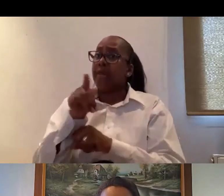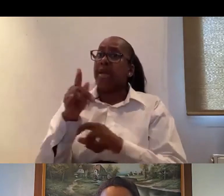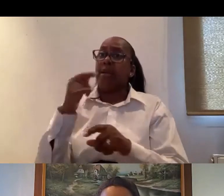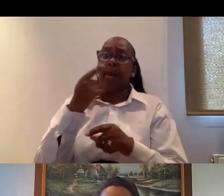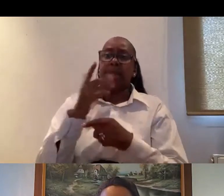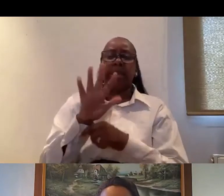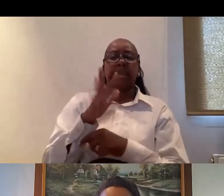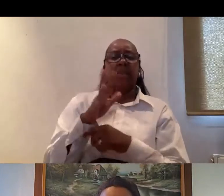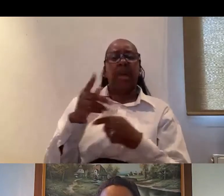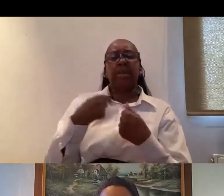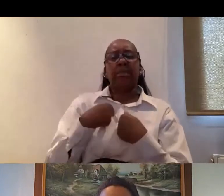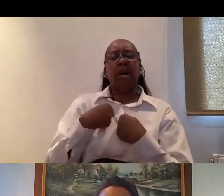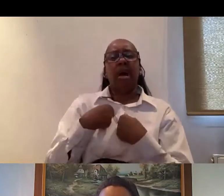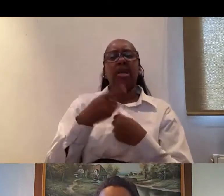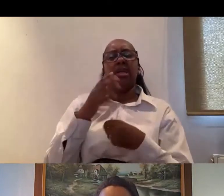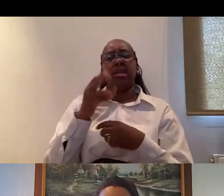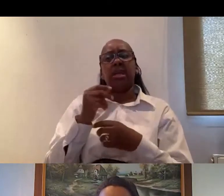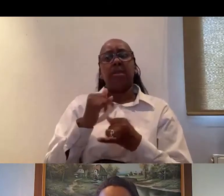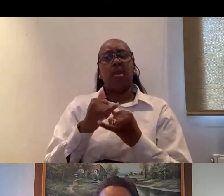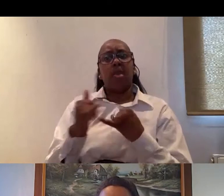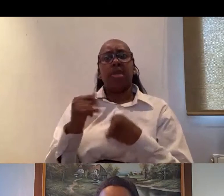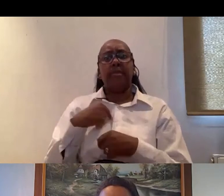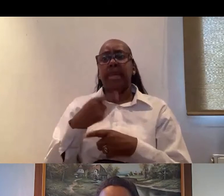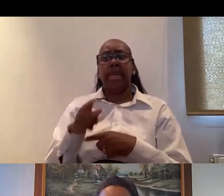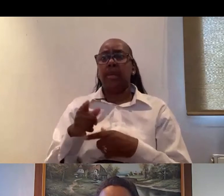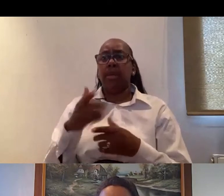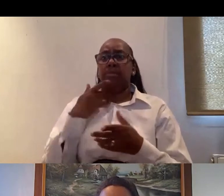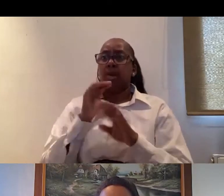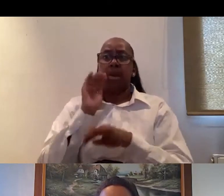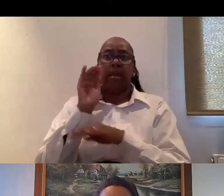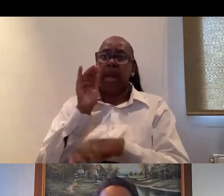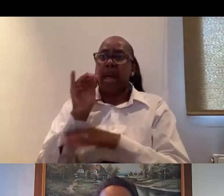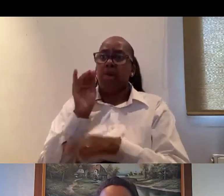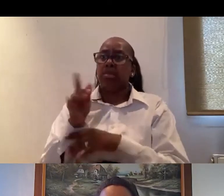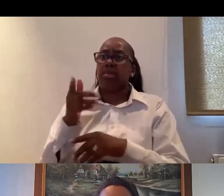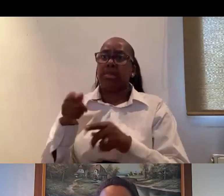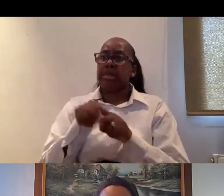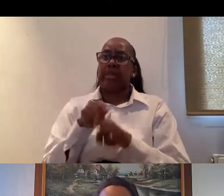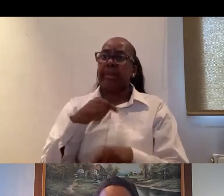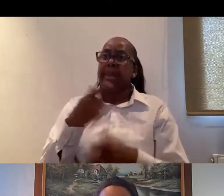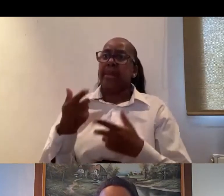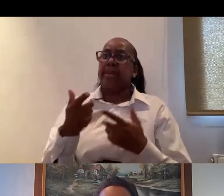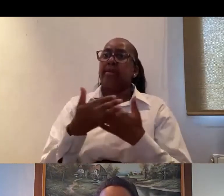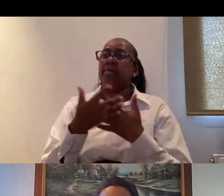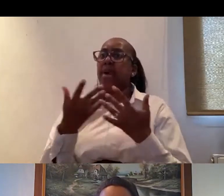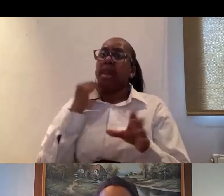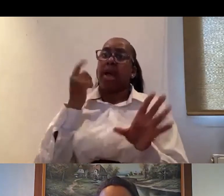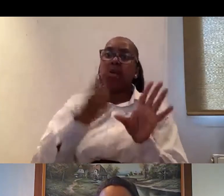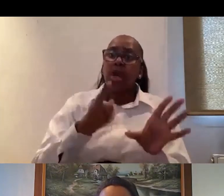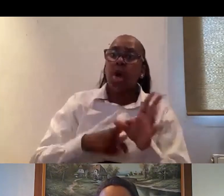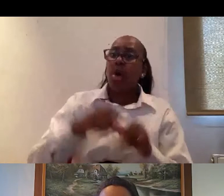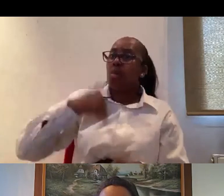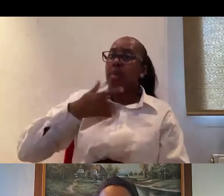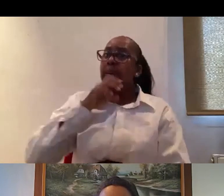very similar to mine. Some of them are a little bit worse than me. They're not getting out as much as I'm managing to, but there's a lot of young women